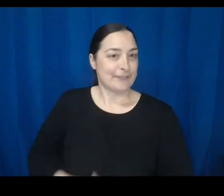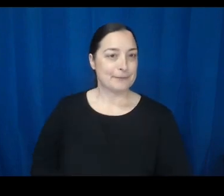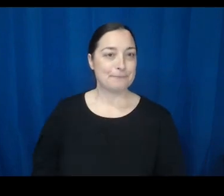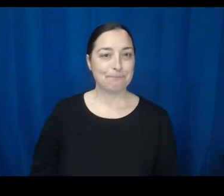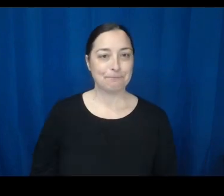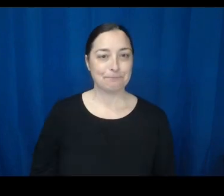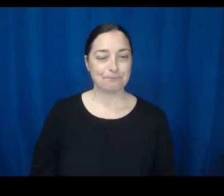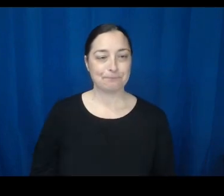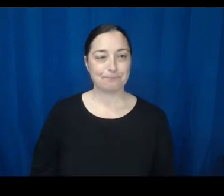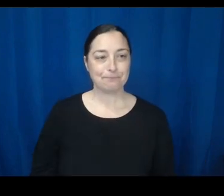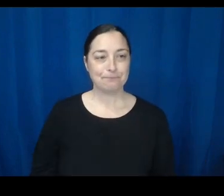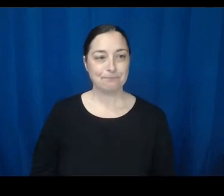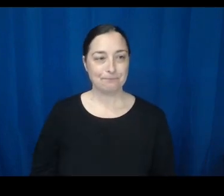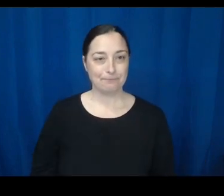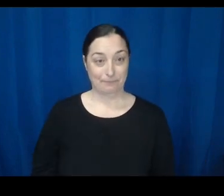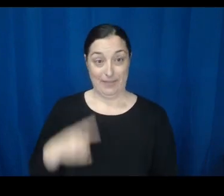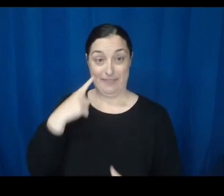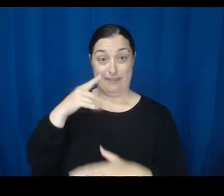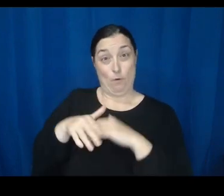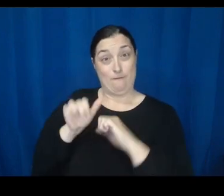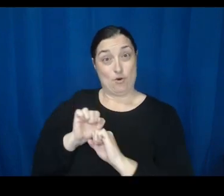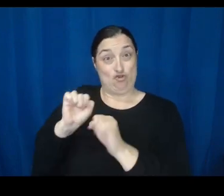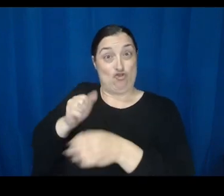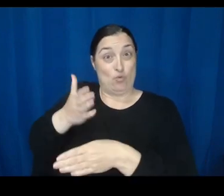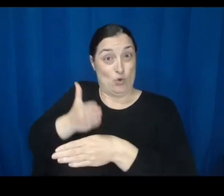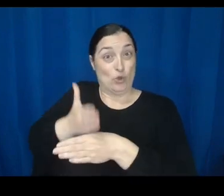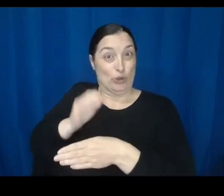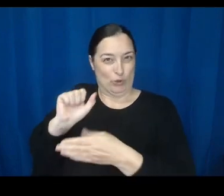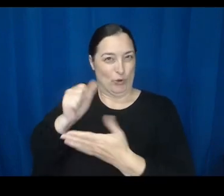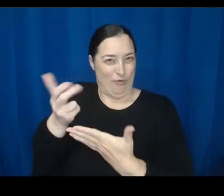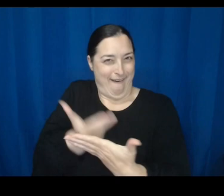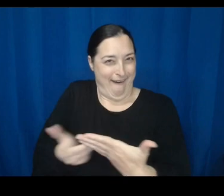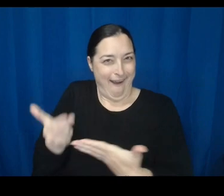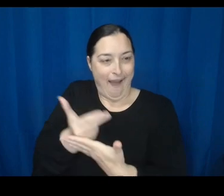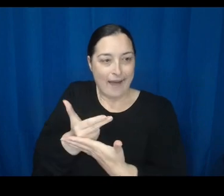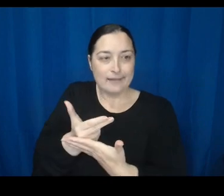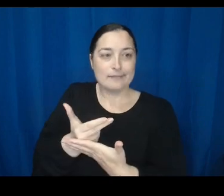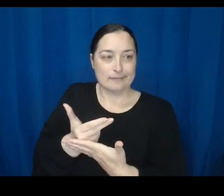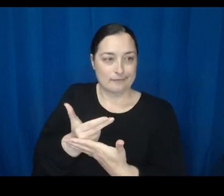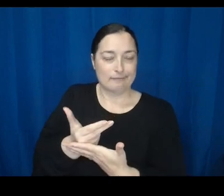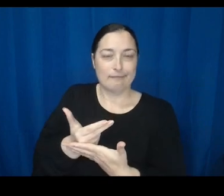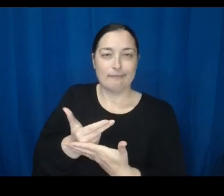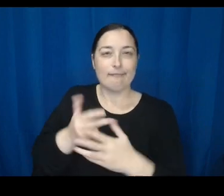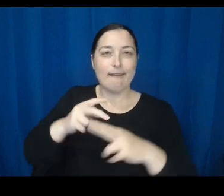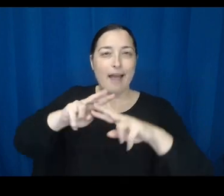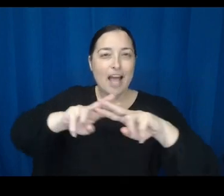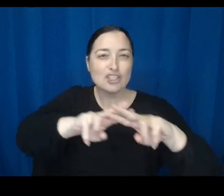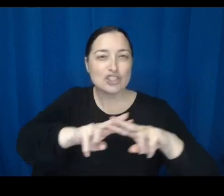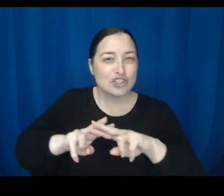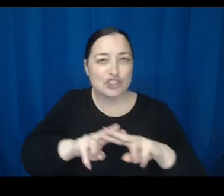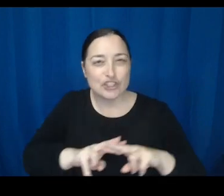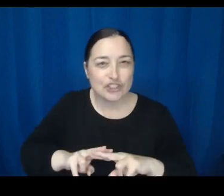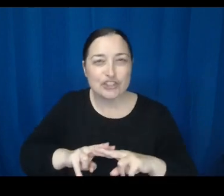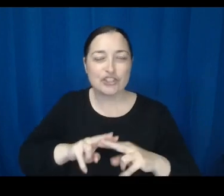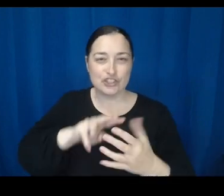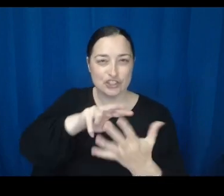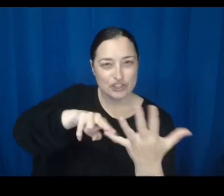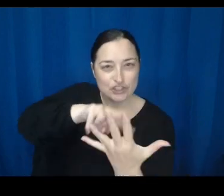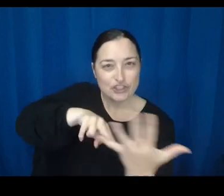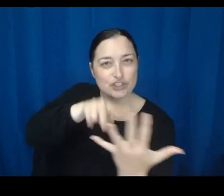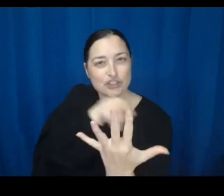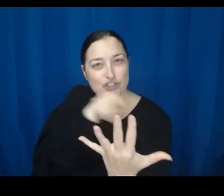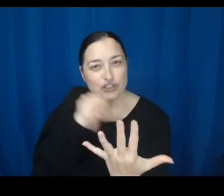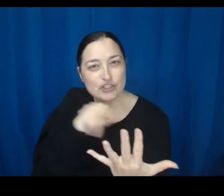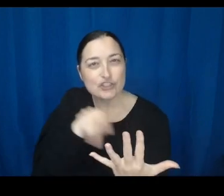So thinking about her work, she often used quite loose hatching or parallel lines in different